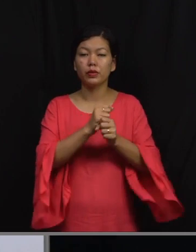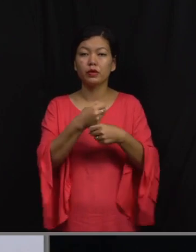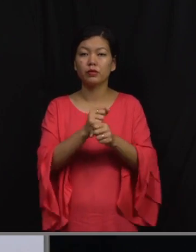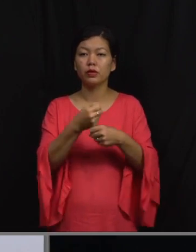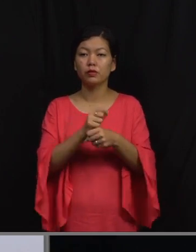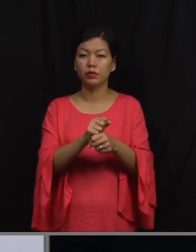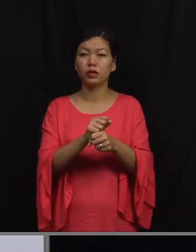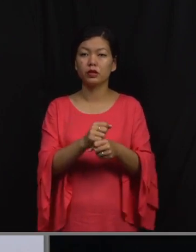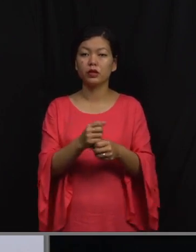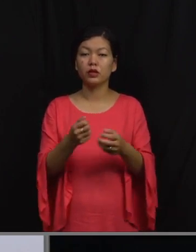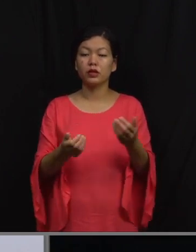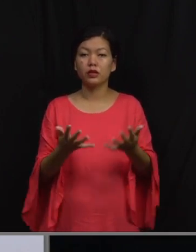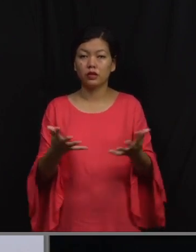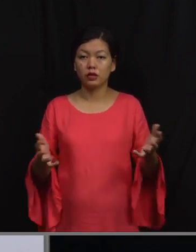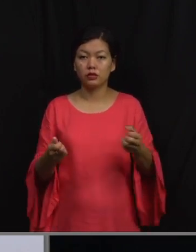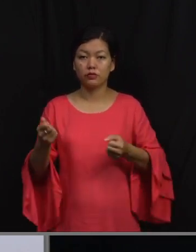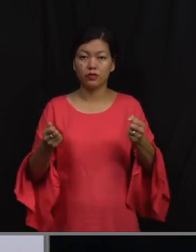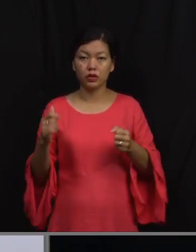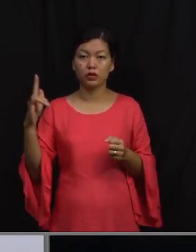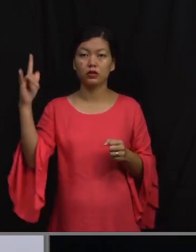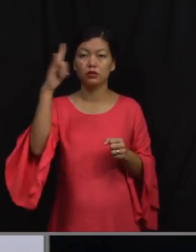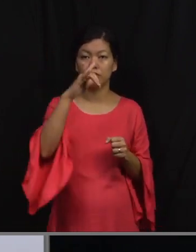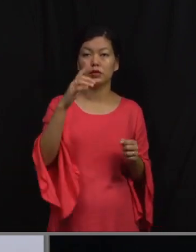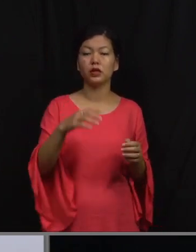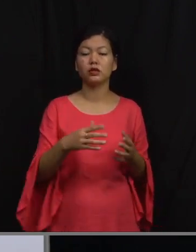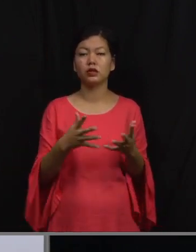of physics, that is what we call technology. So in terms